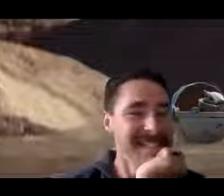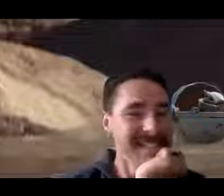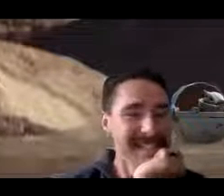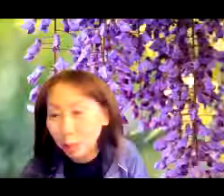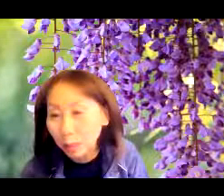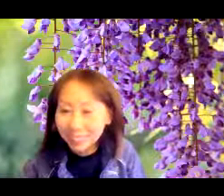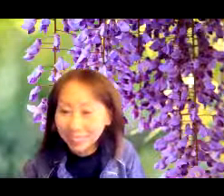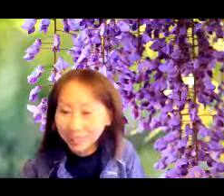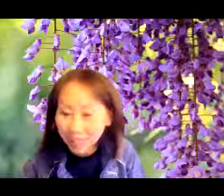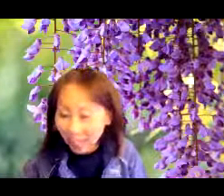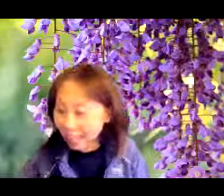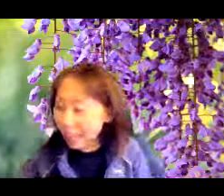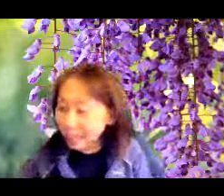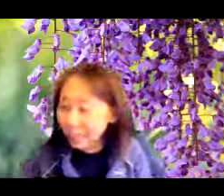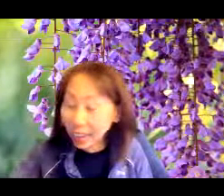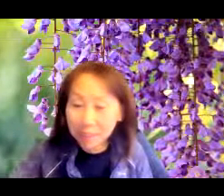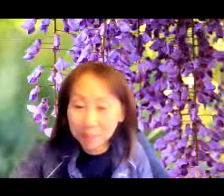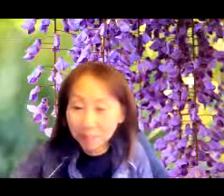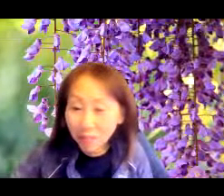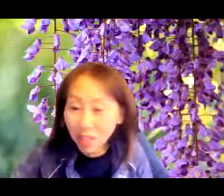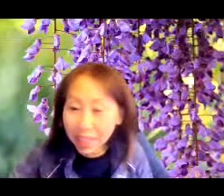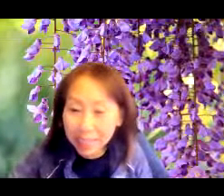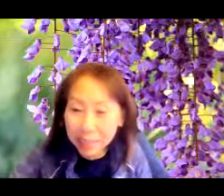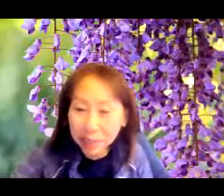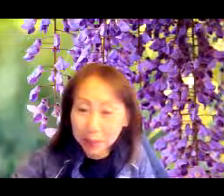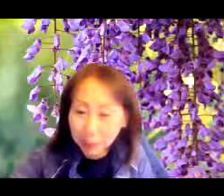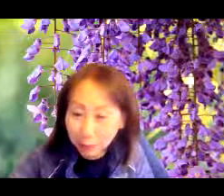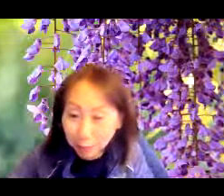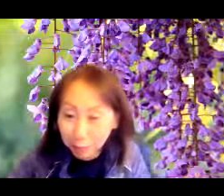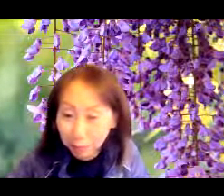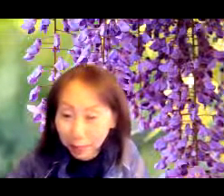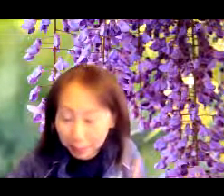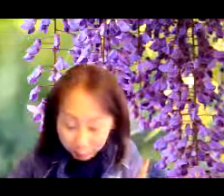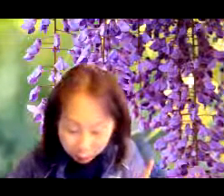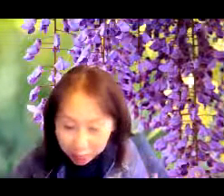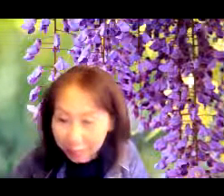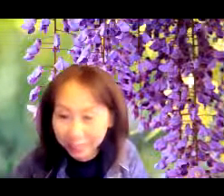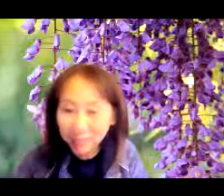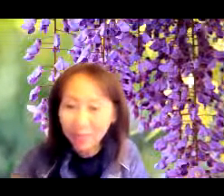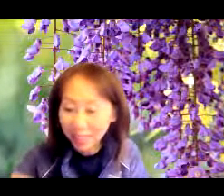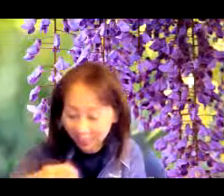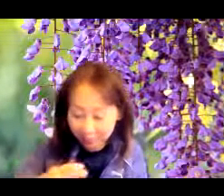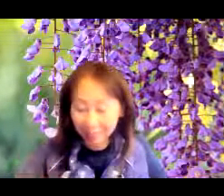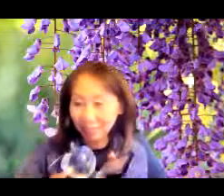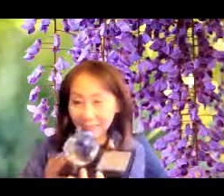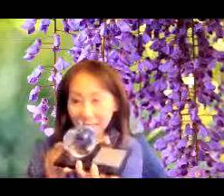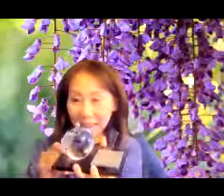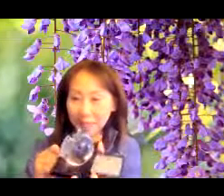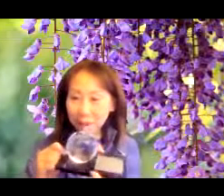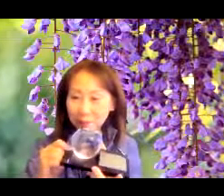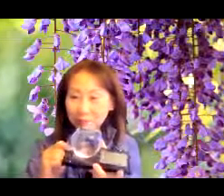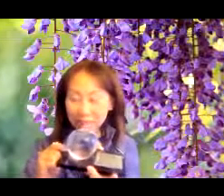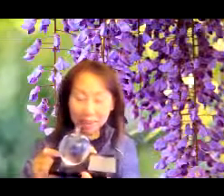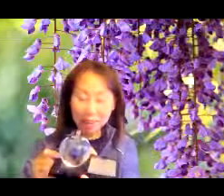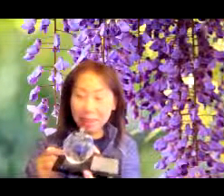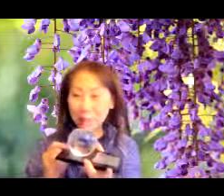Hi, Jason. And thank you, Sharon. I don't know